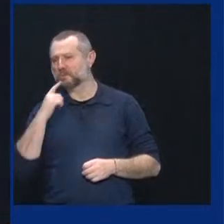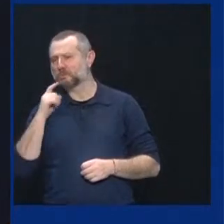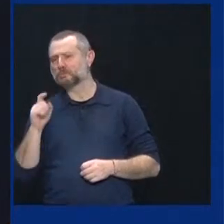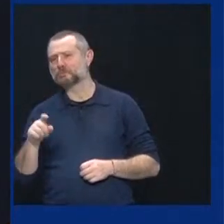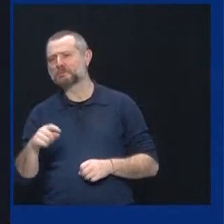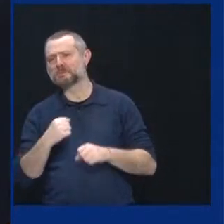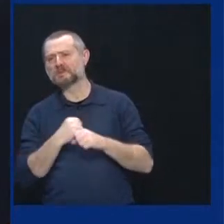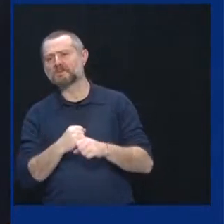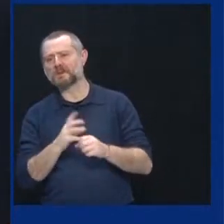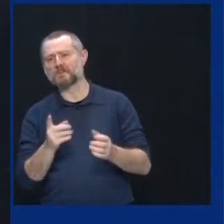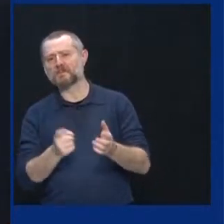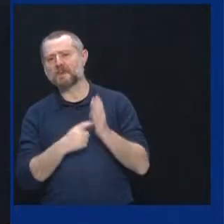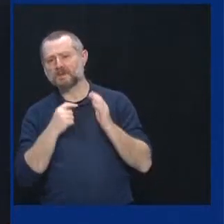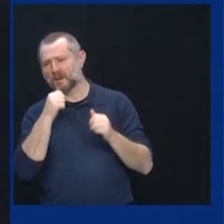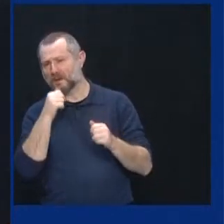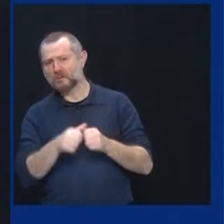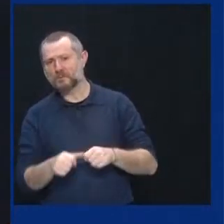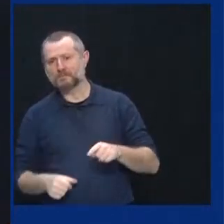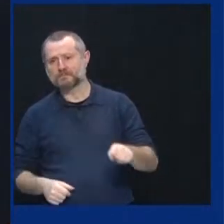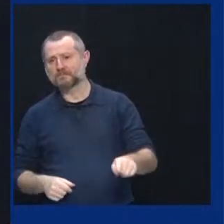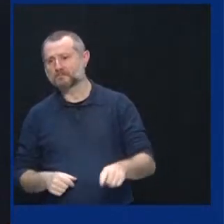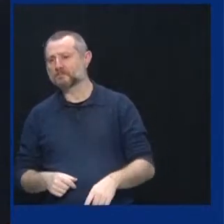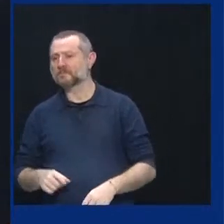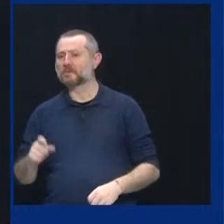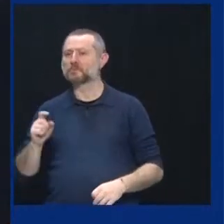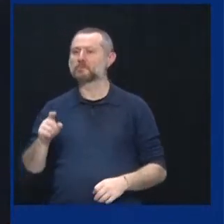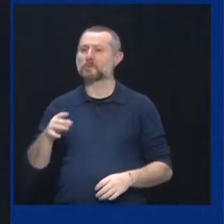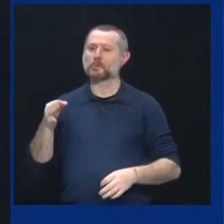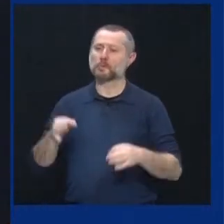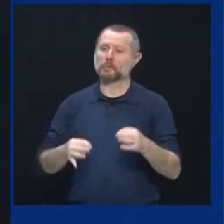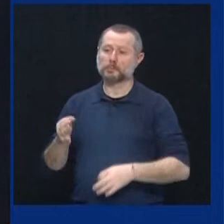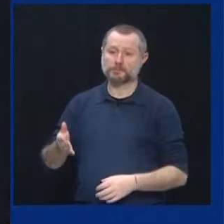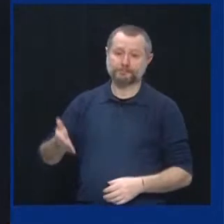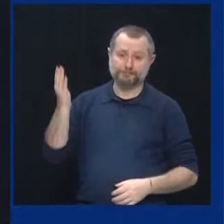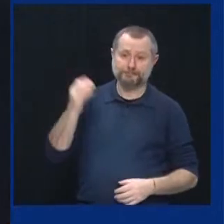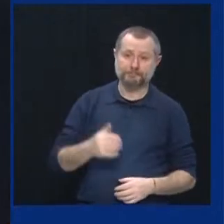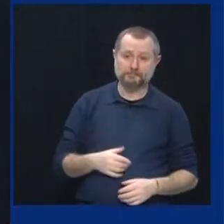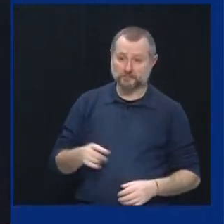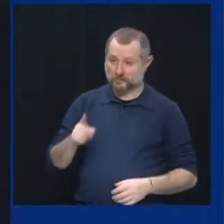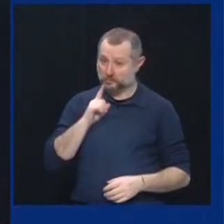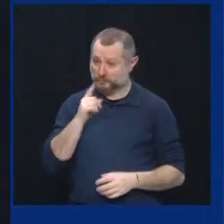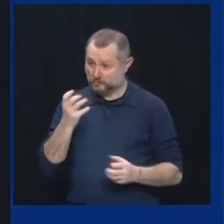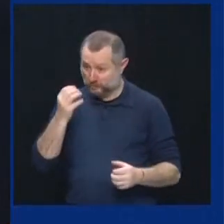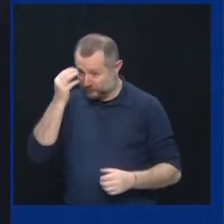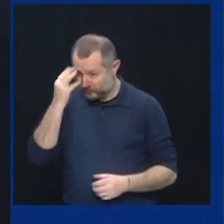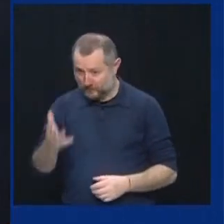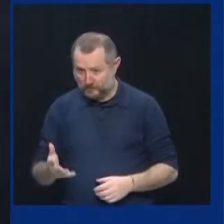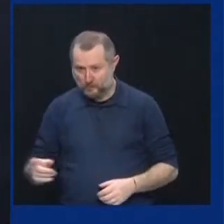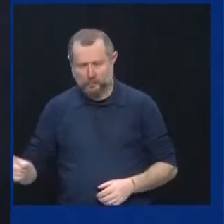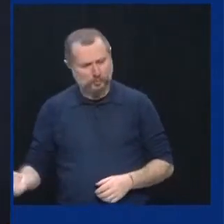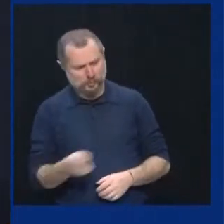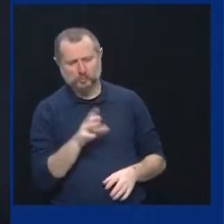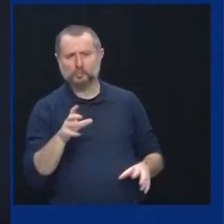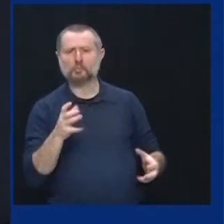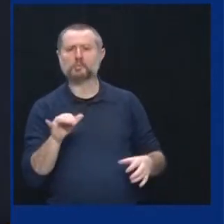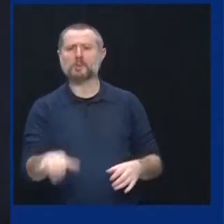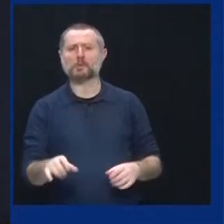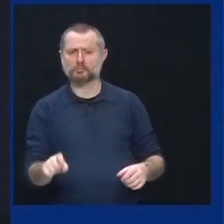letter? Why didn't you send a subpoena? I mean, if you really wanted it, that's what you would have done, right?